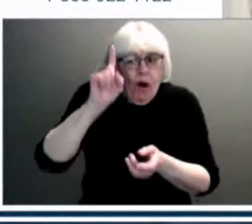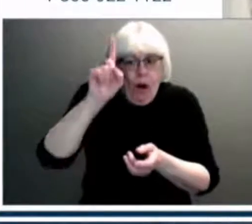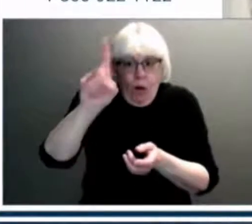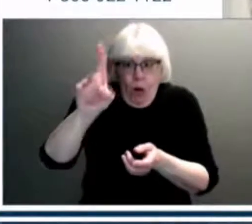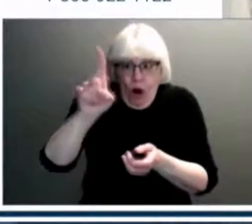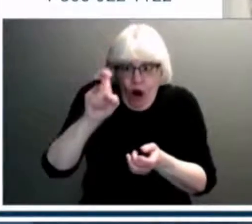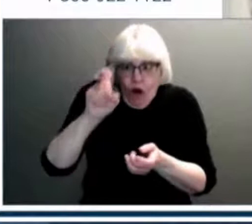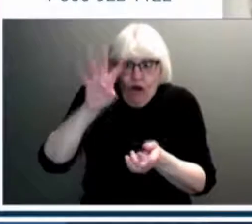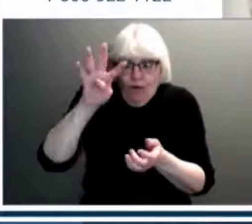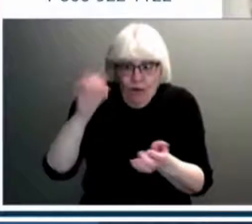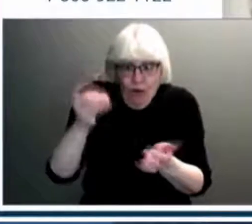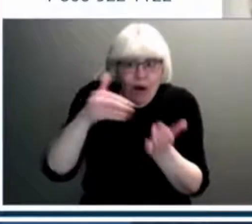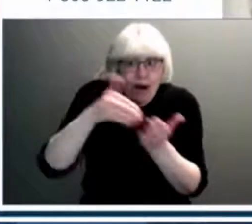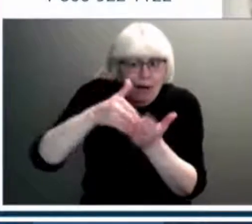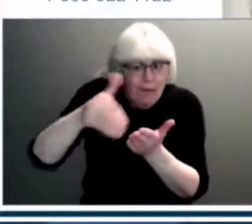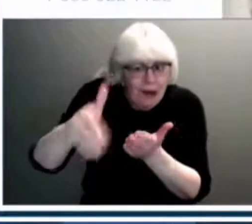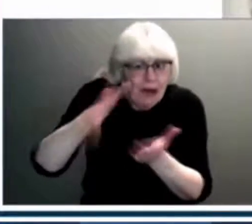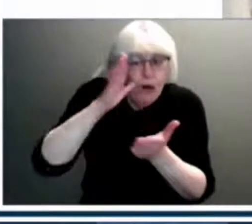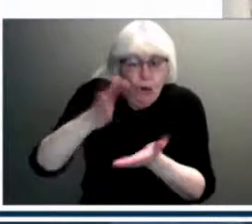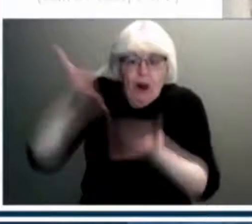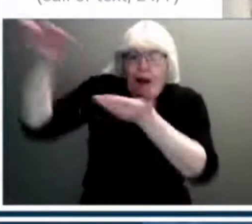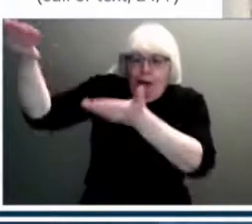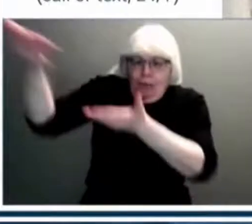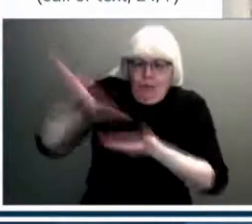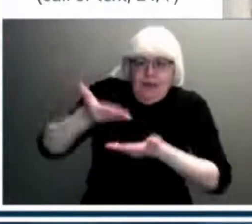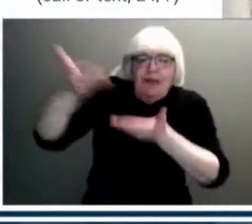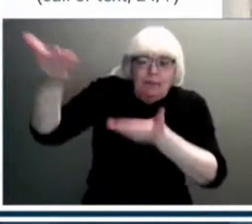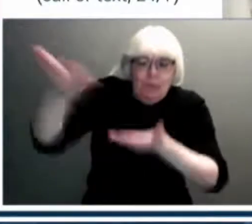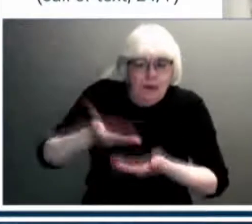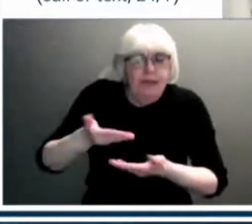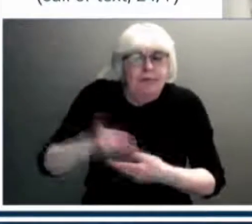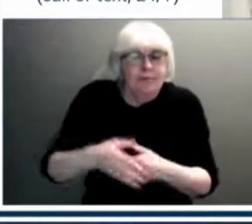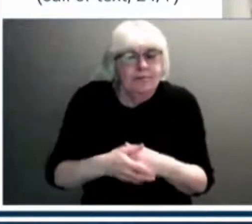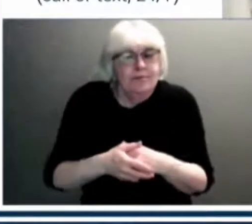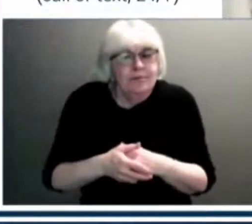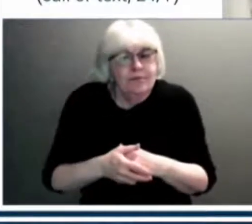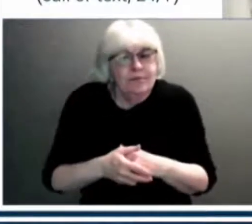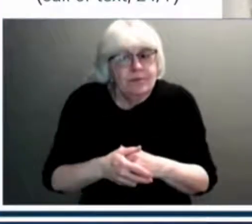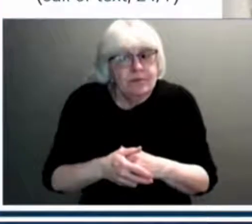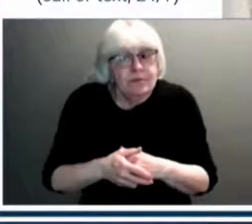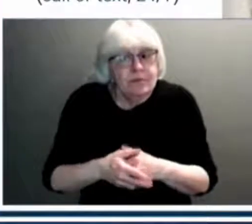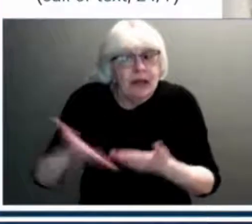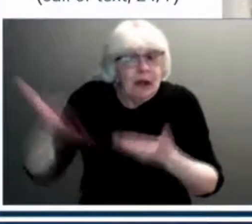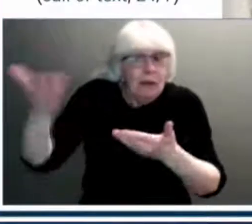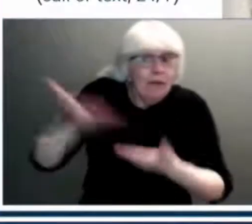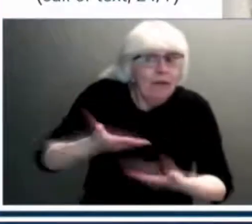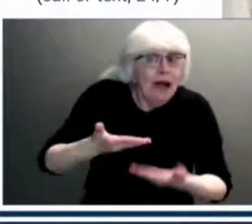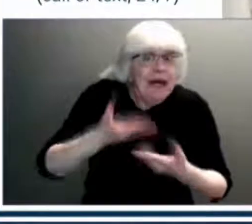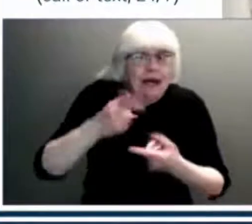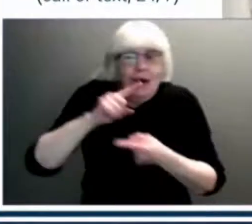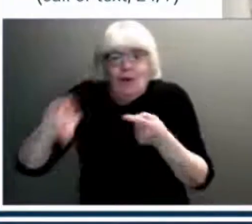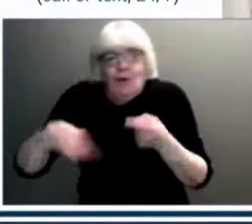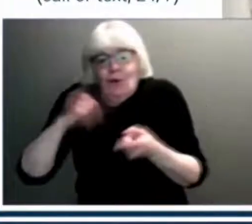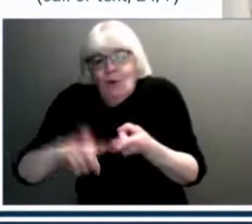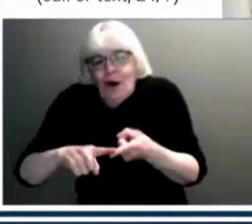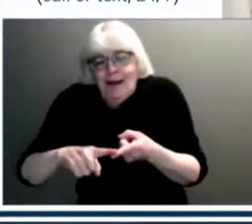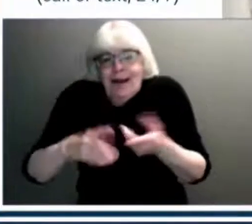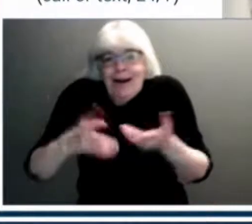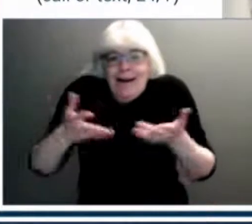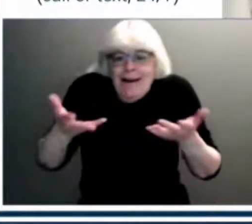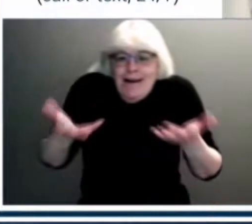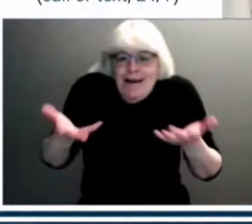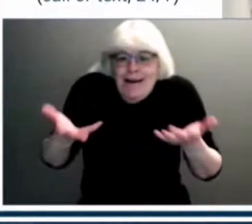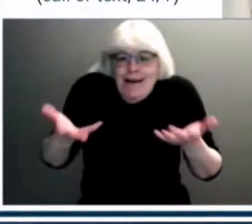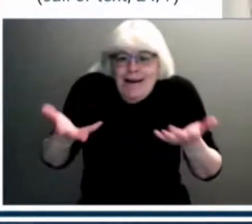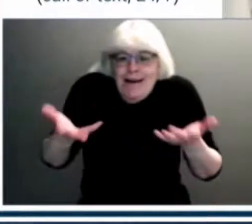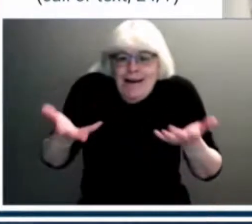but the arrival of those tests is up in the air. And every province is in the same boat. I can tell you that